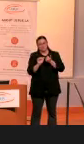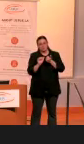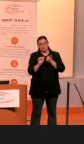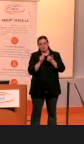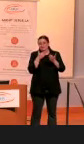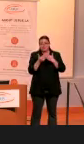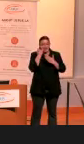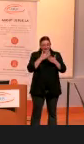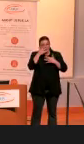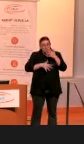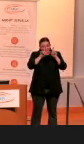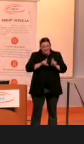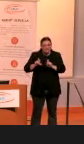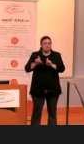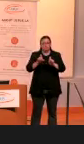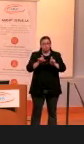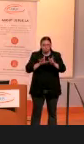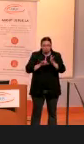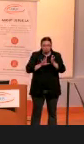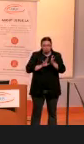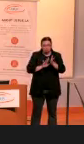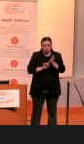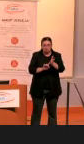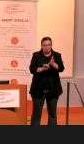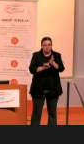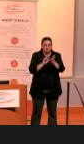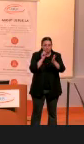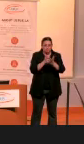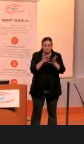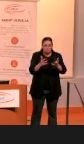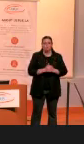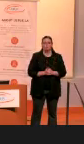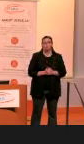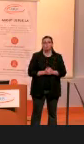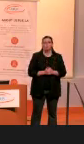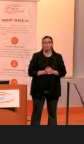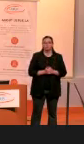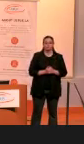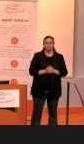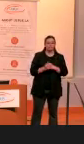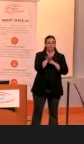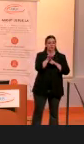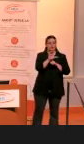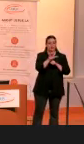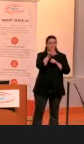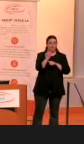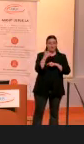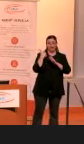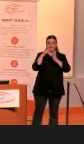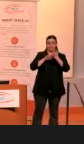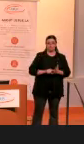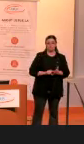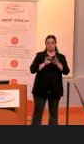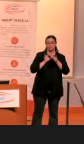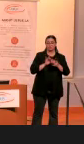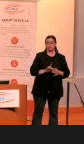tests. And this is from some work done here by Ram Singh at UCLA, that lupus